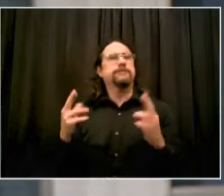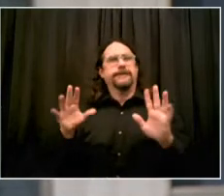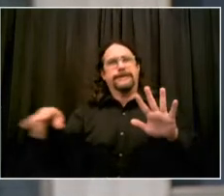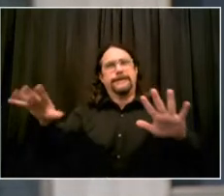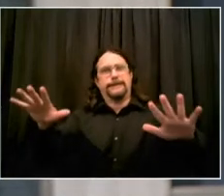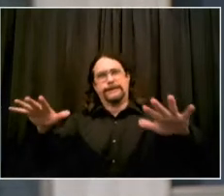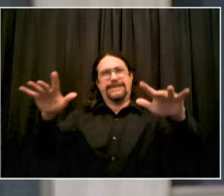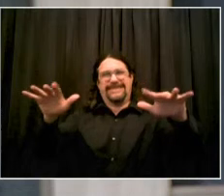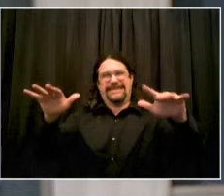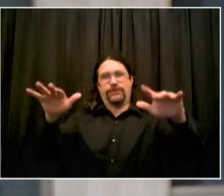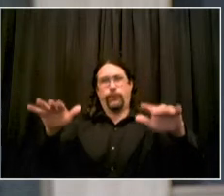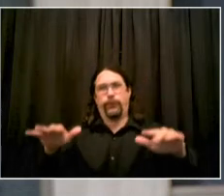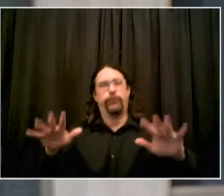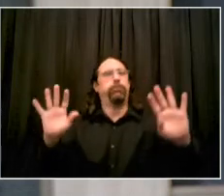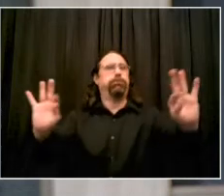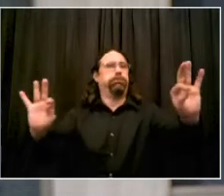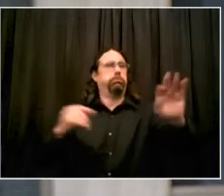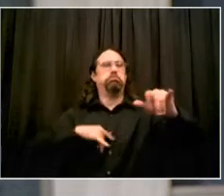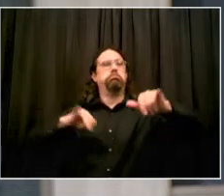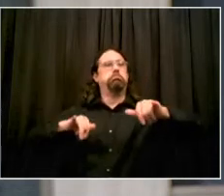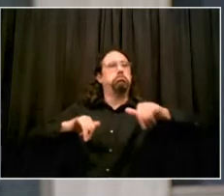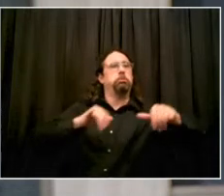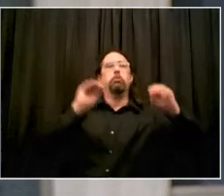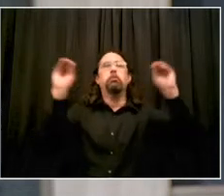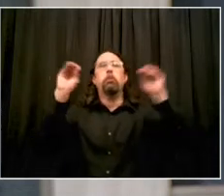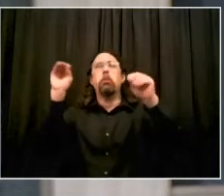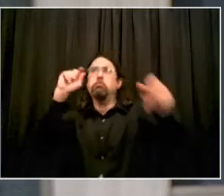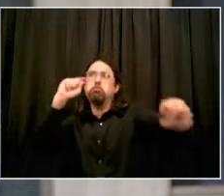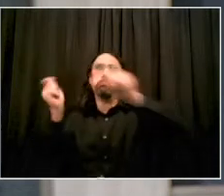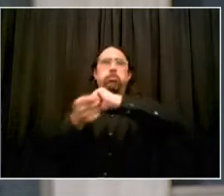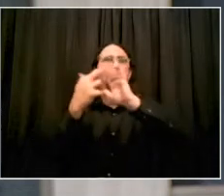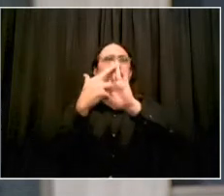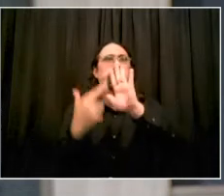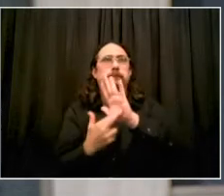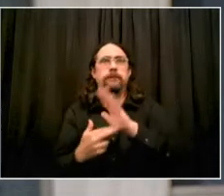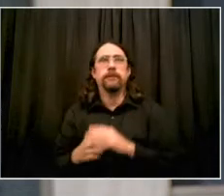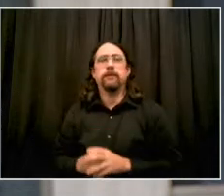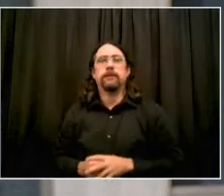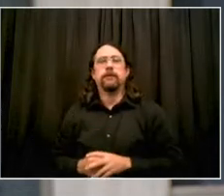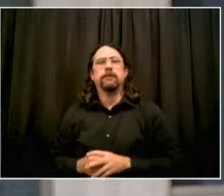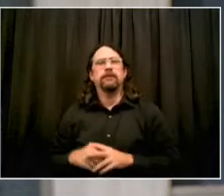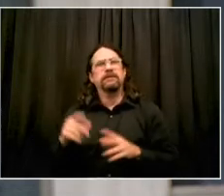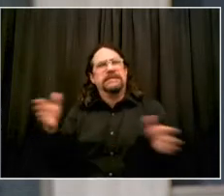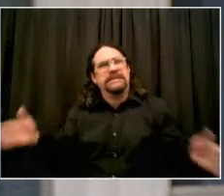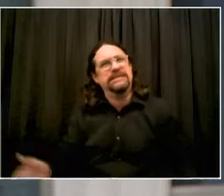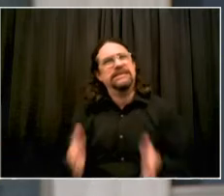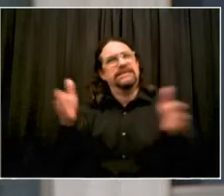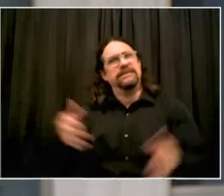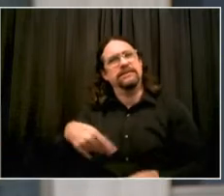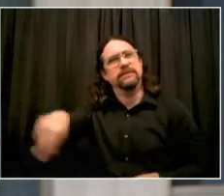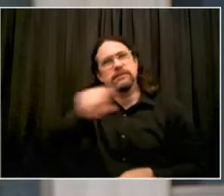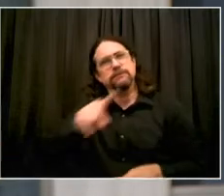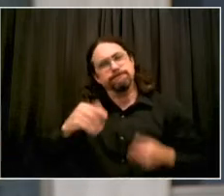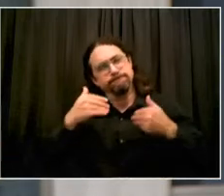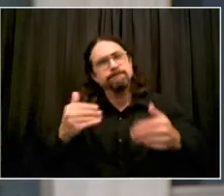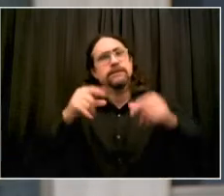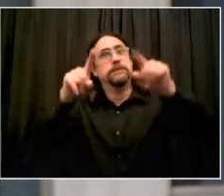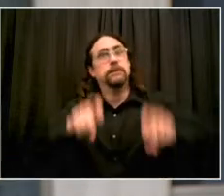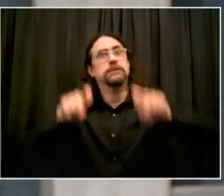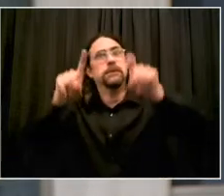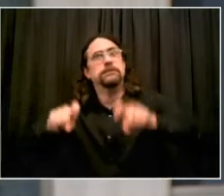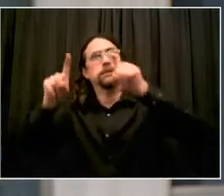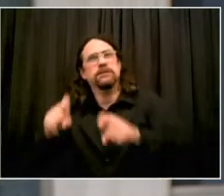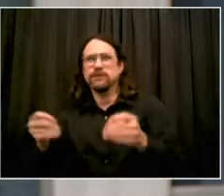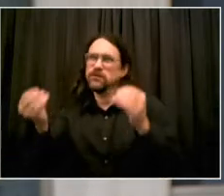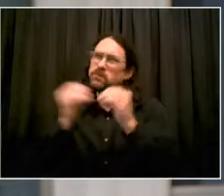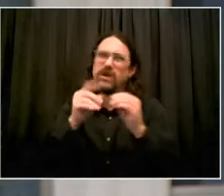adding more people on the ground. We have moved 11 mobile testing sites into these cluster areas. We're tripling